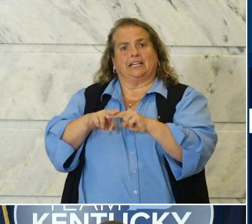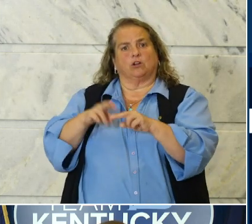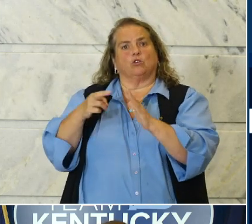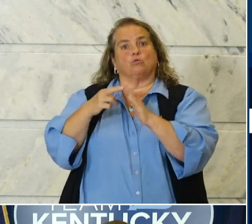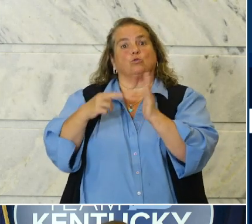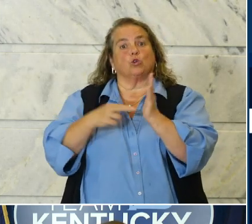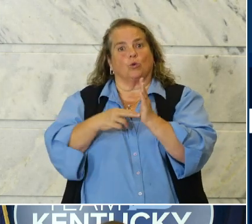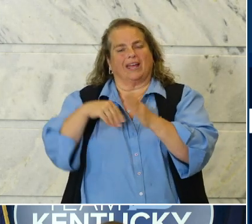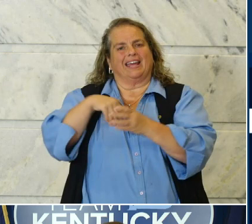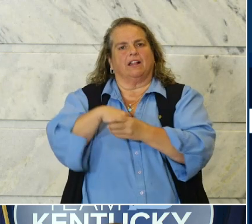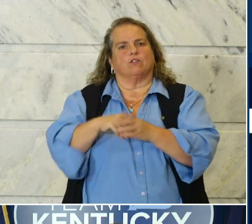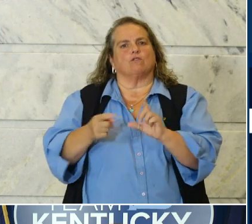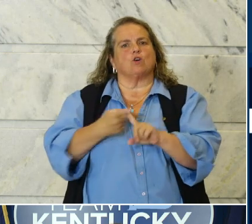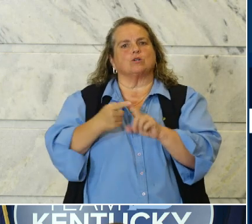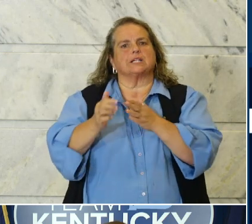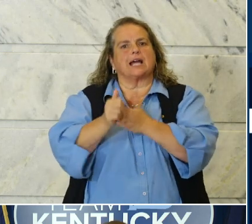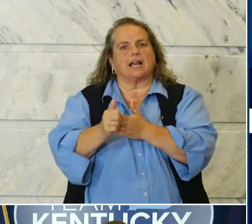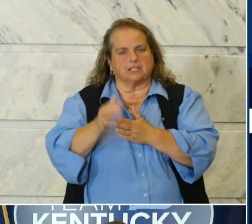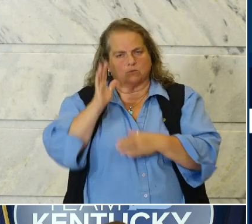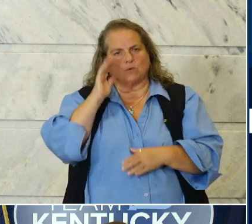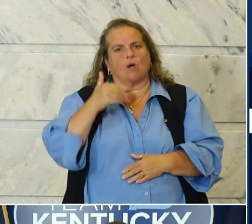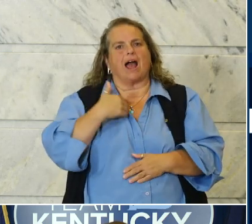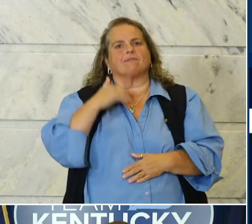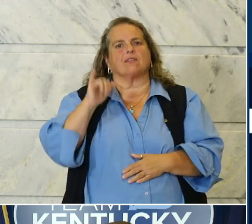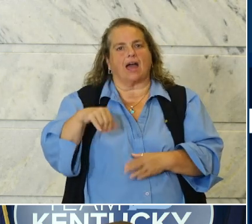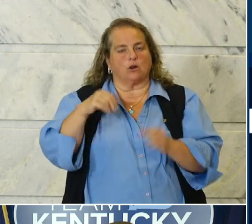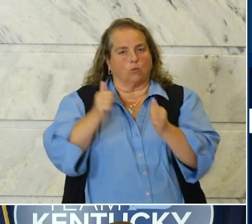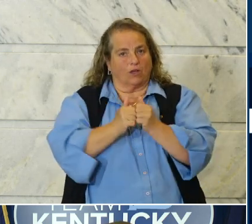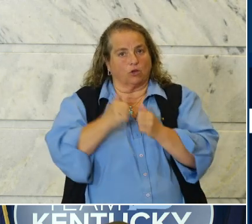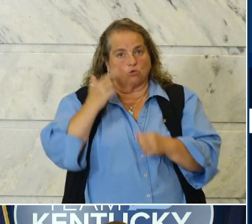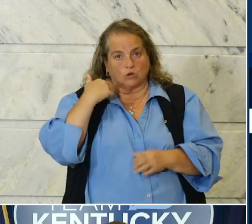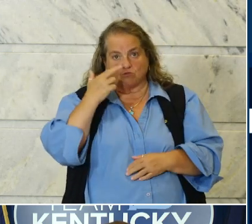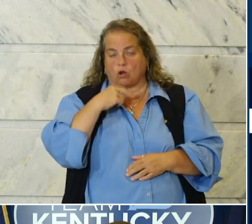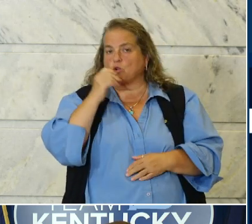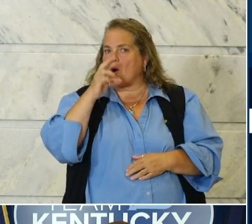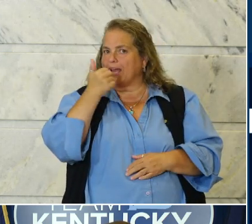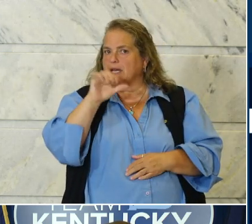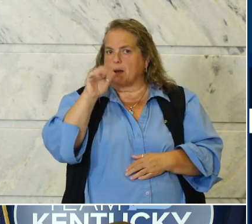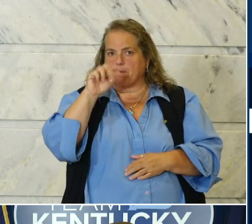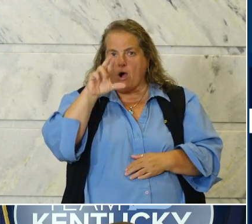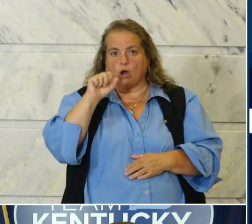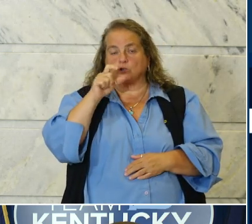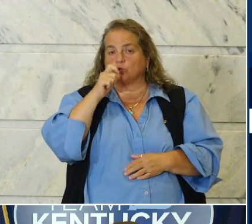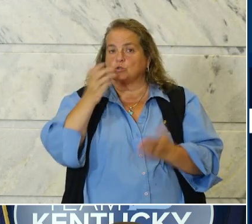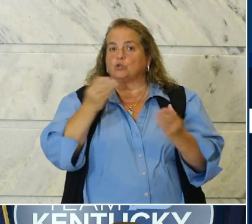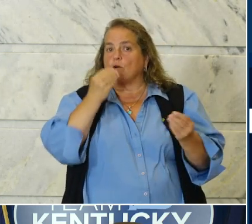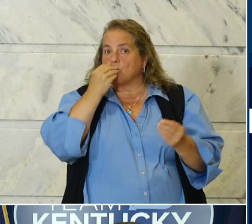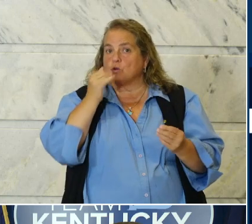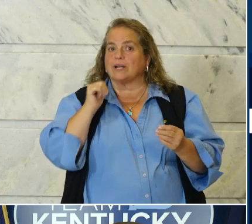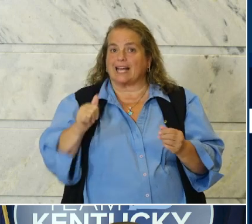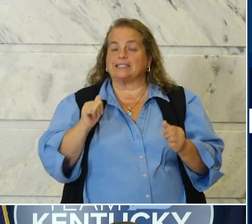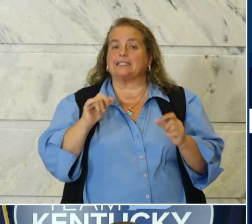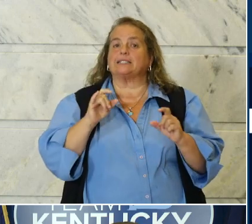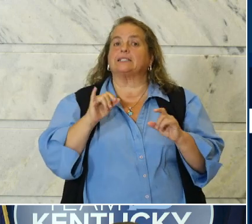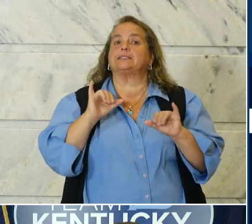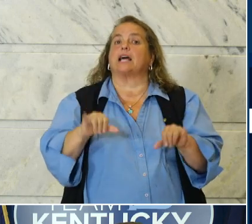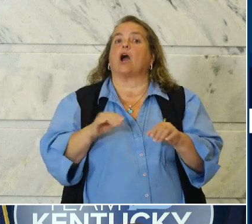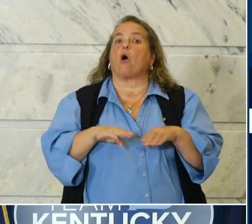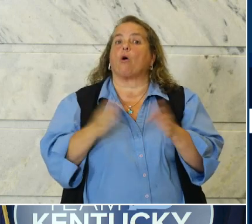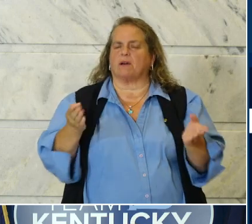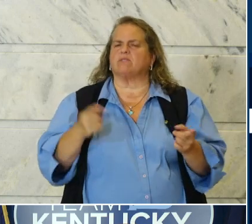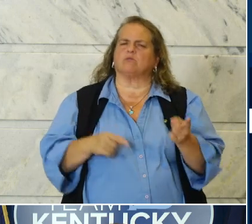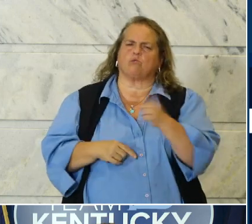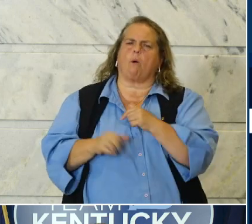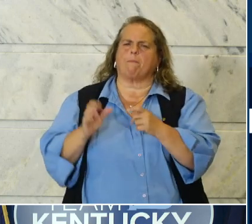have that and enforce that over the coming weeks with restaurants or bars that serve food and may stay open. So can you go back to the picture?